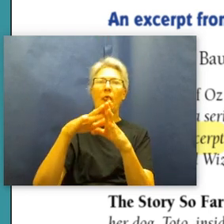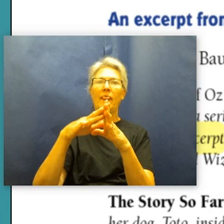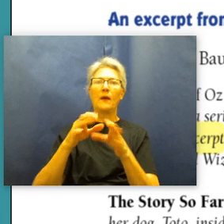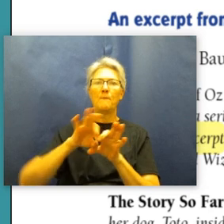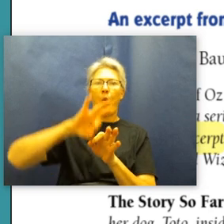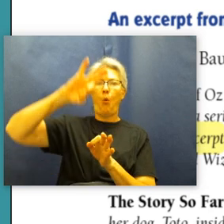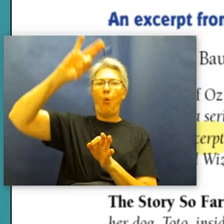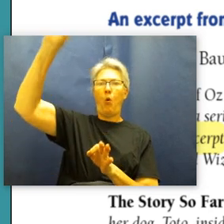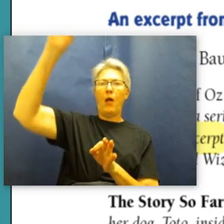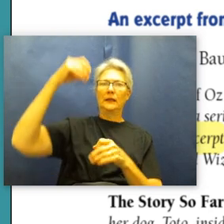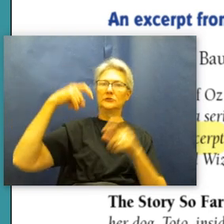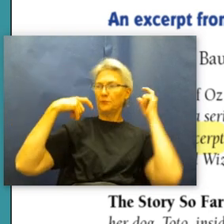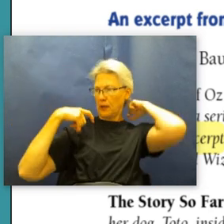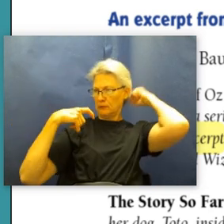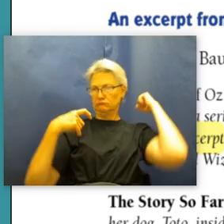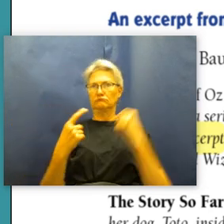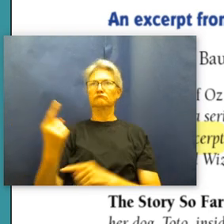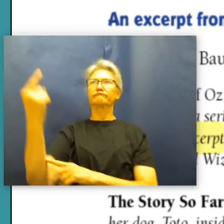its back.